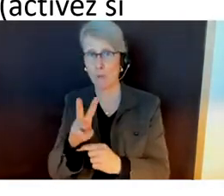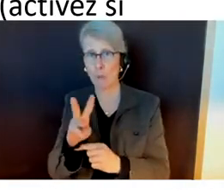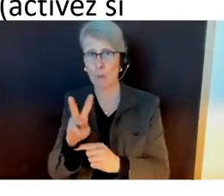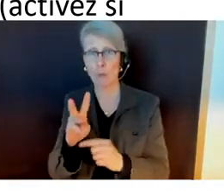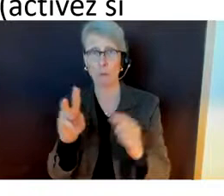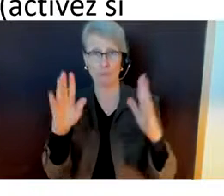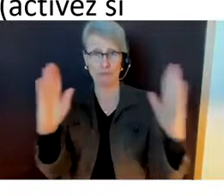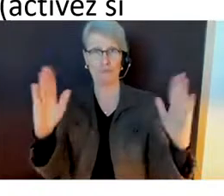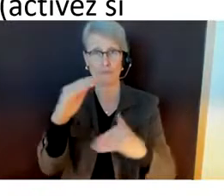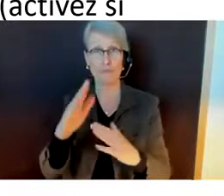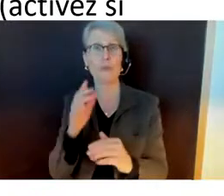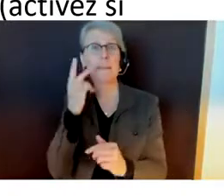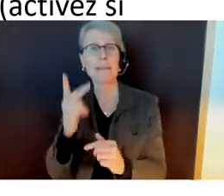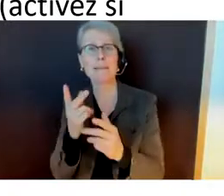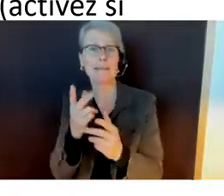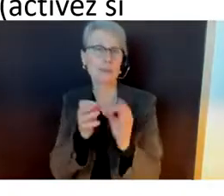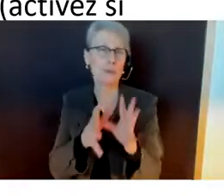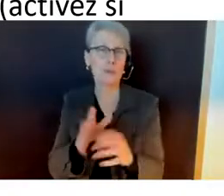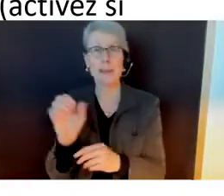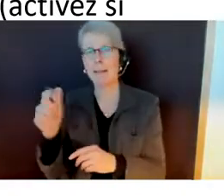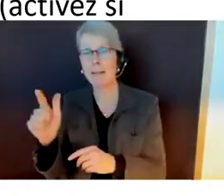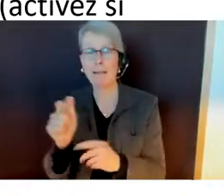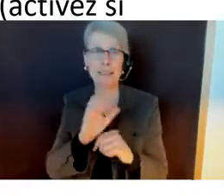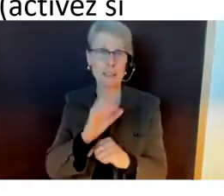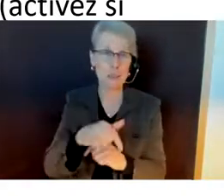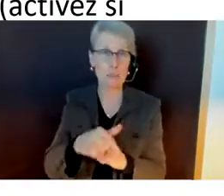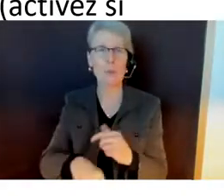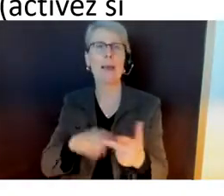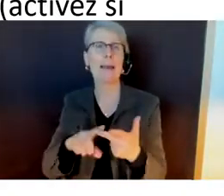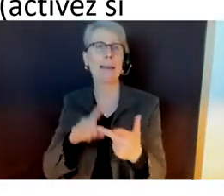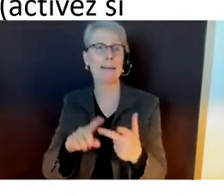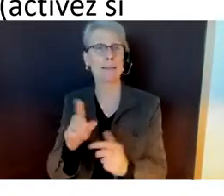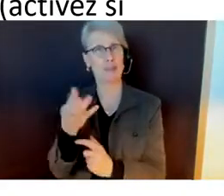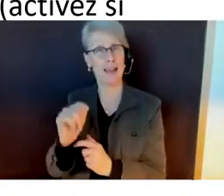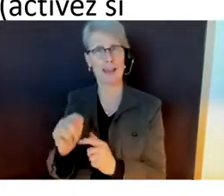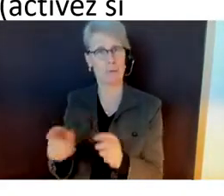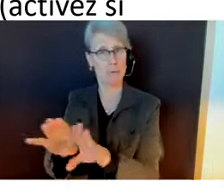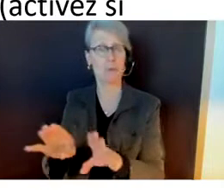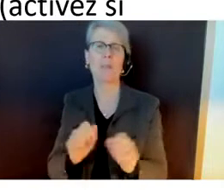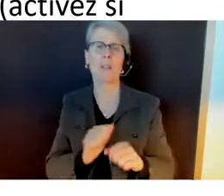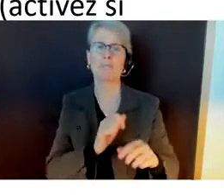LSQ interpreters. Check your accessibility options if that's something that's important to you.